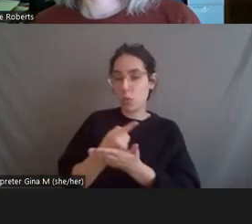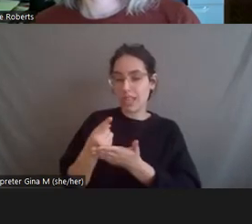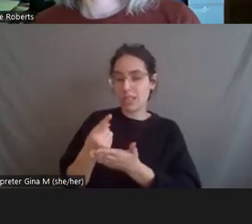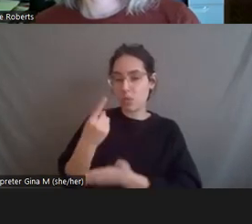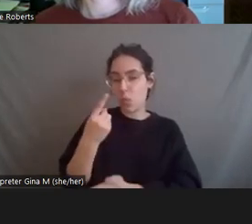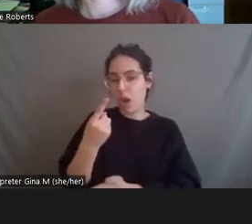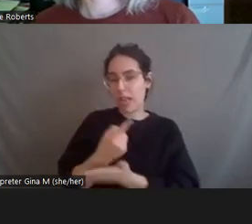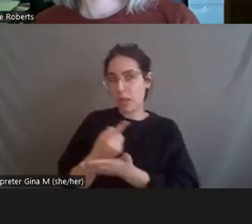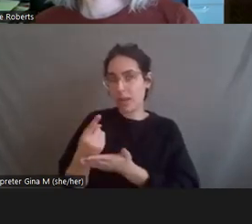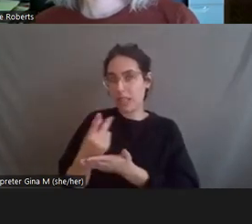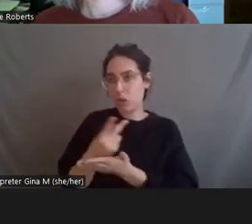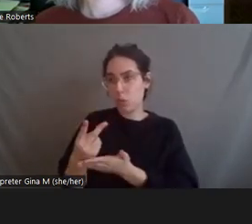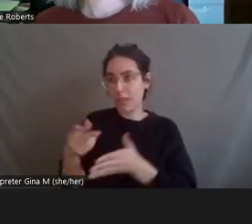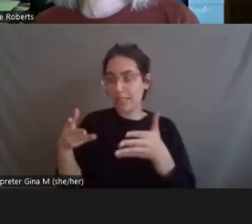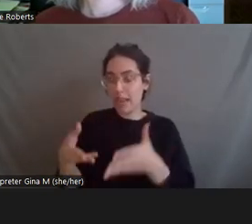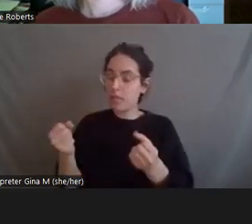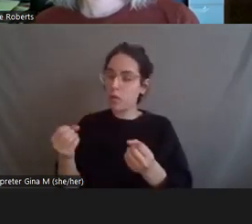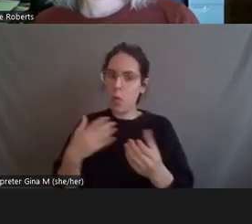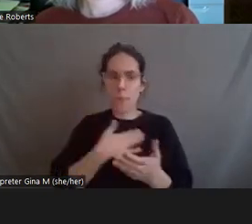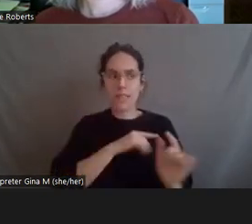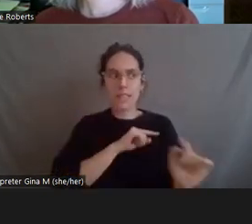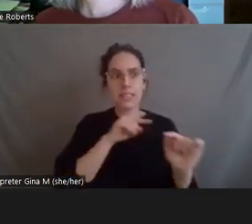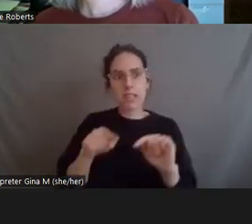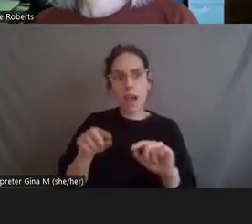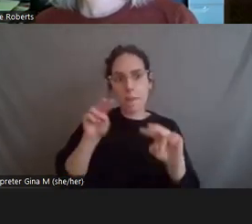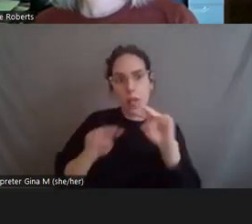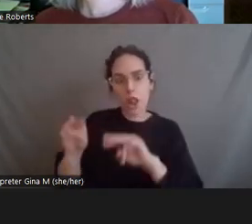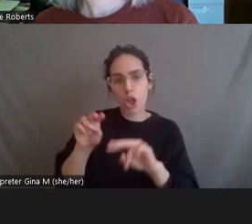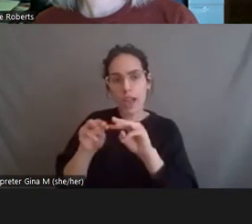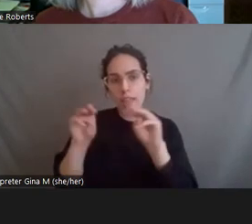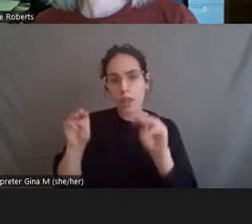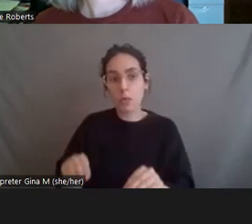feel free to stop by the museum in the meantime and check these out.